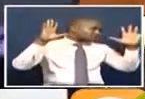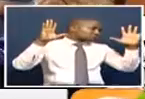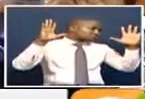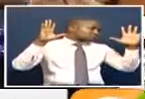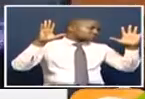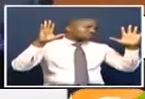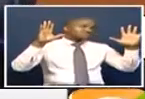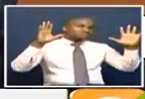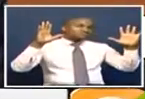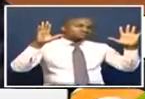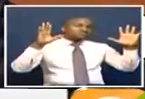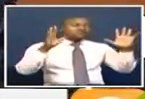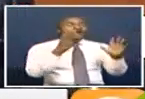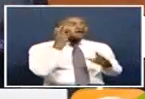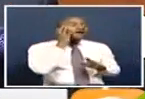What made Anyangnyong